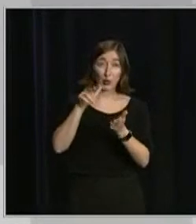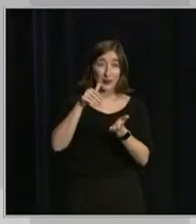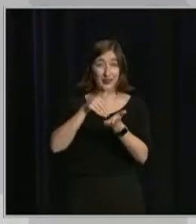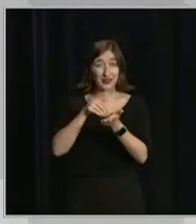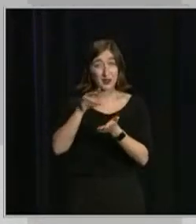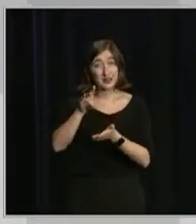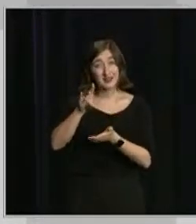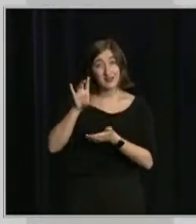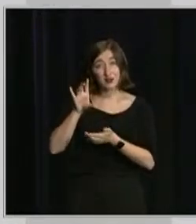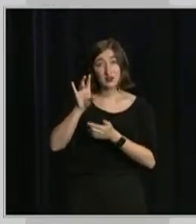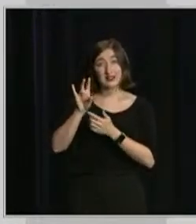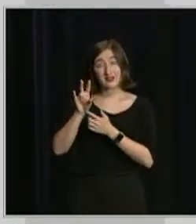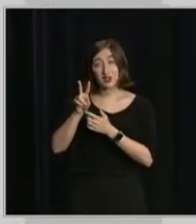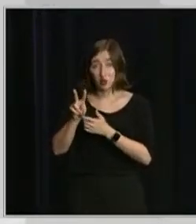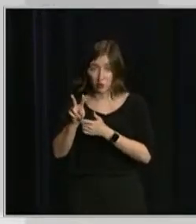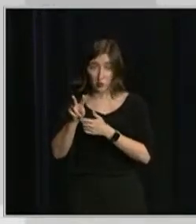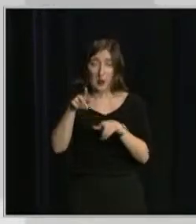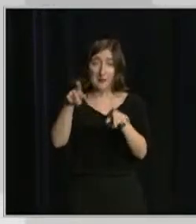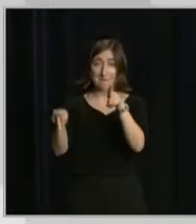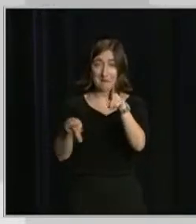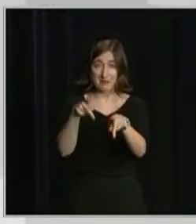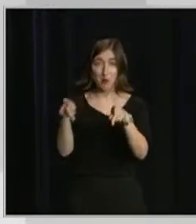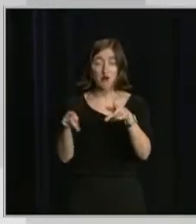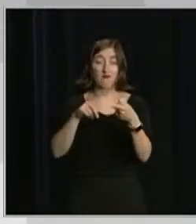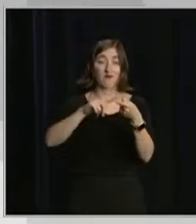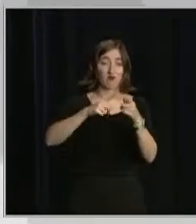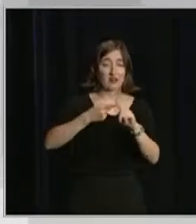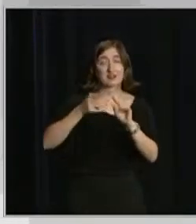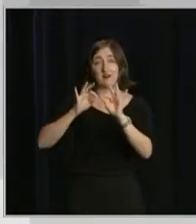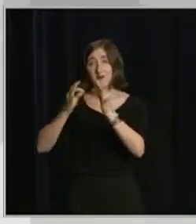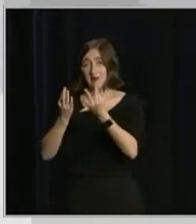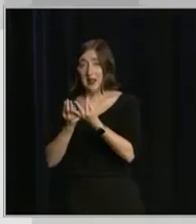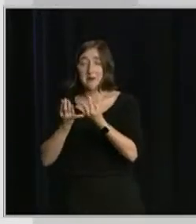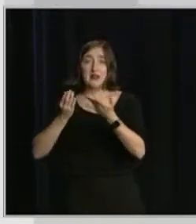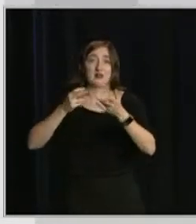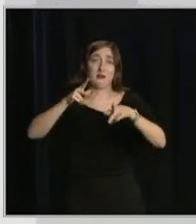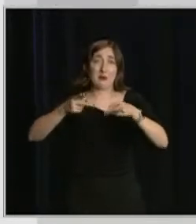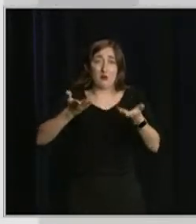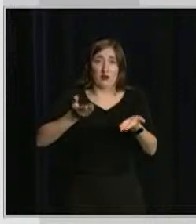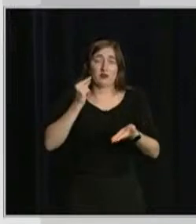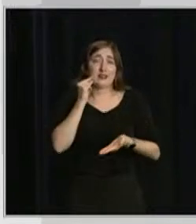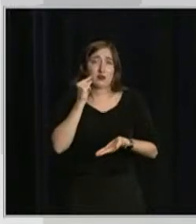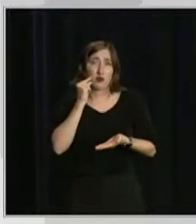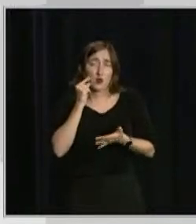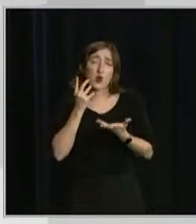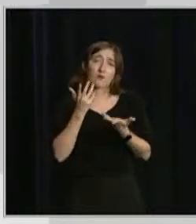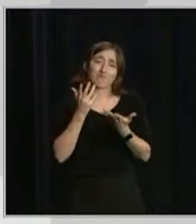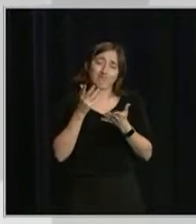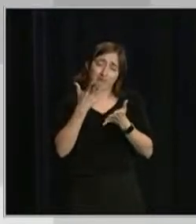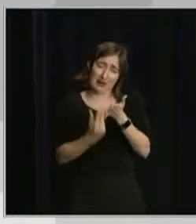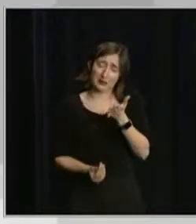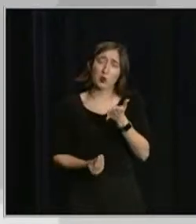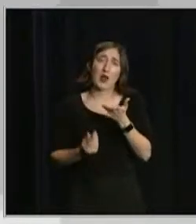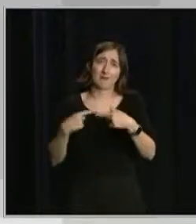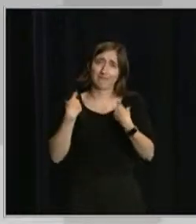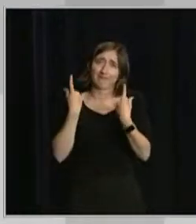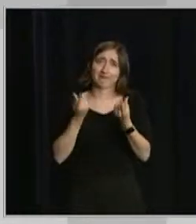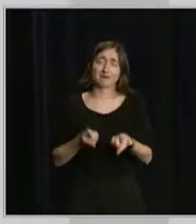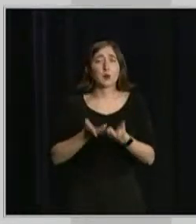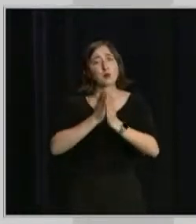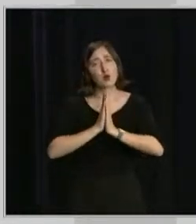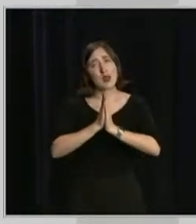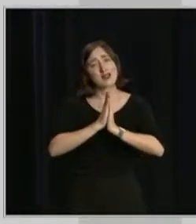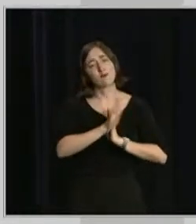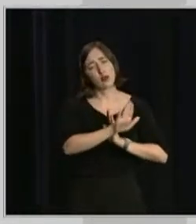3,772 friends, neighbors, and loved ones to this virus, and we ask you to please continue to keep them and their families in your prayers this